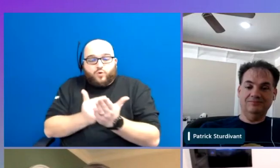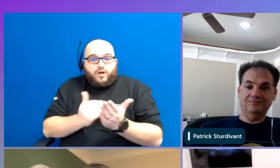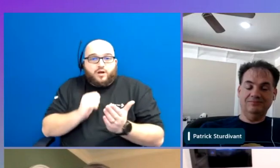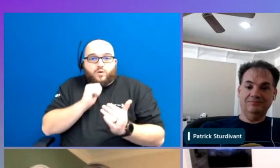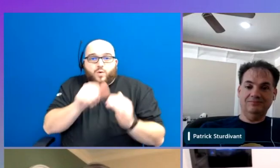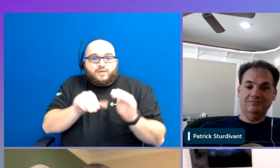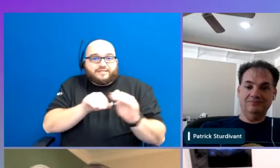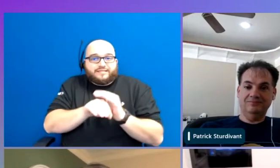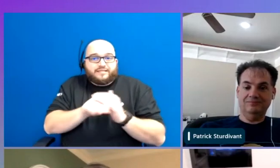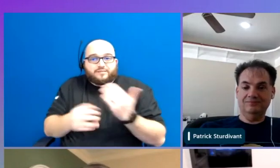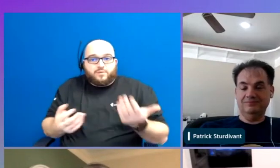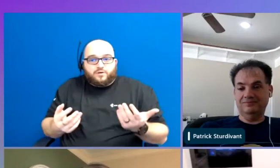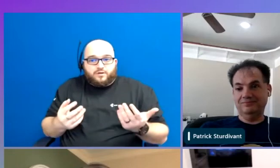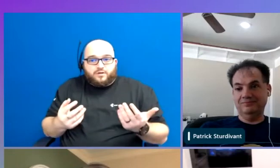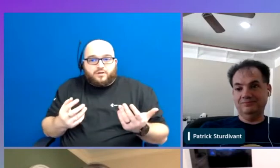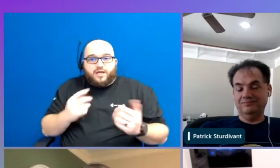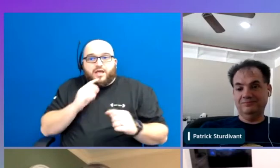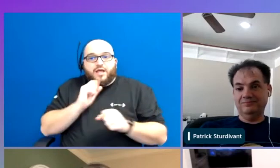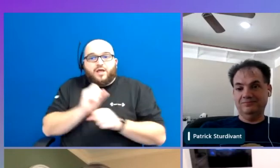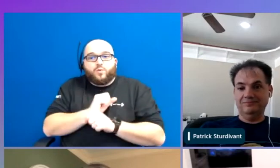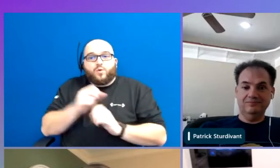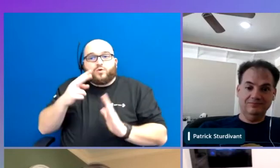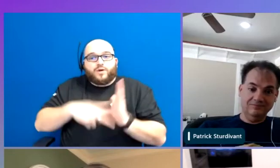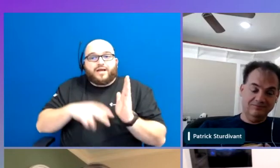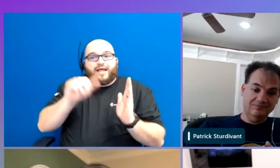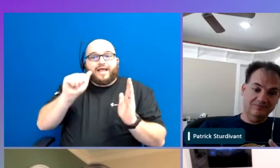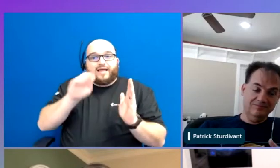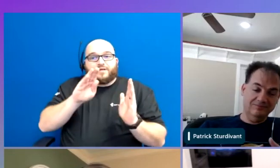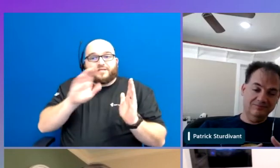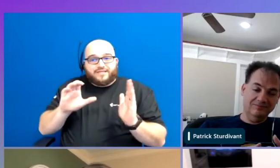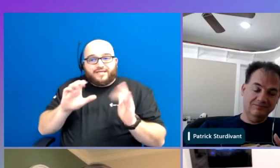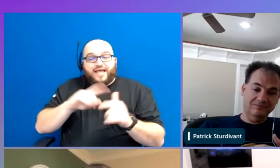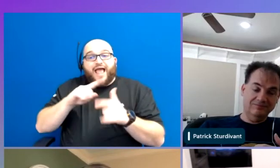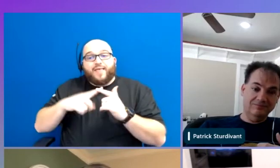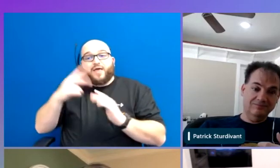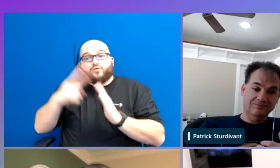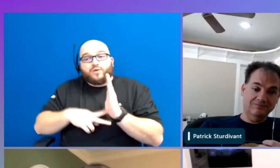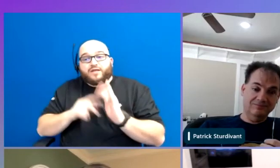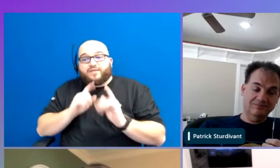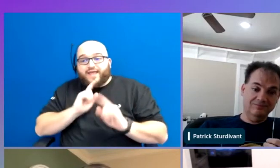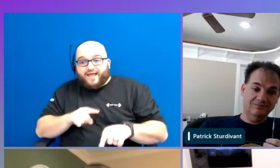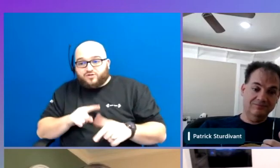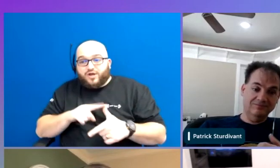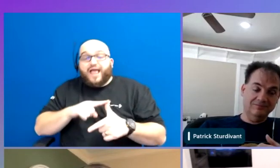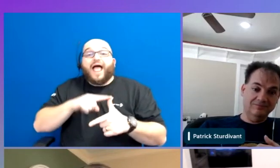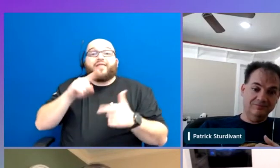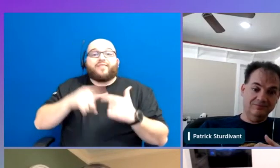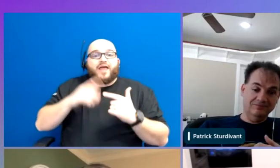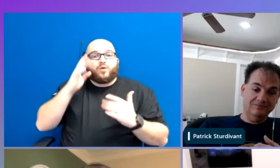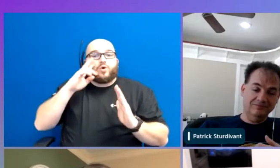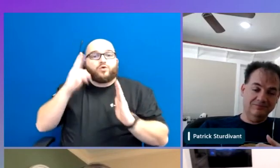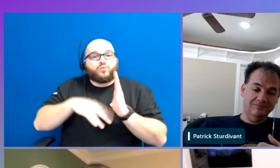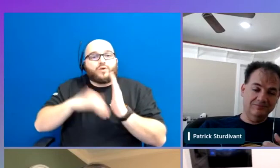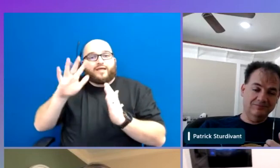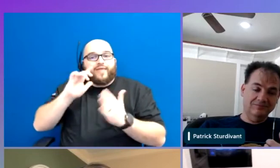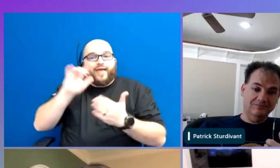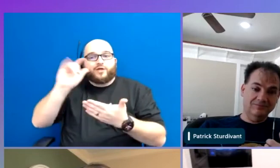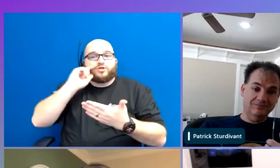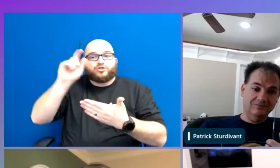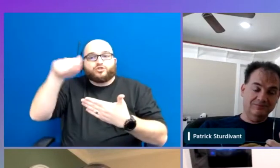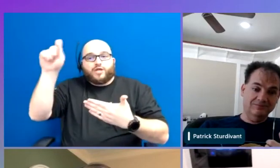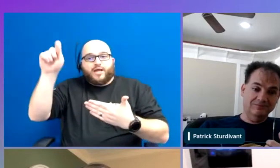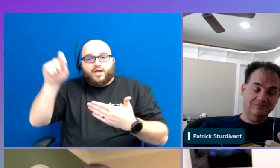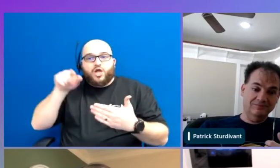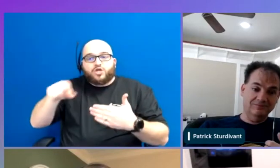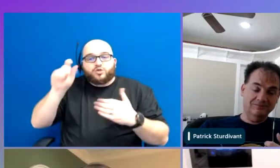was reading, it would read ABC, and then it would read the answer, and then it would read like the check mark for it. So you have to remember